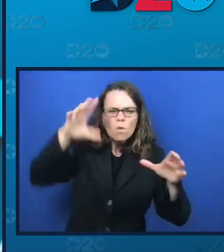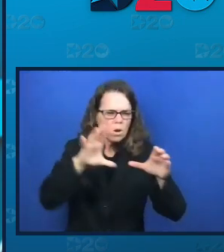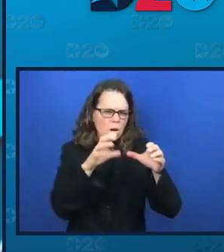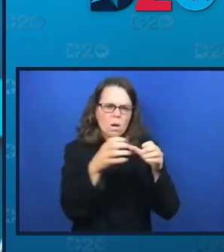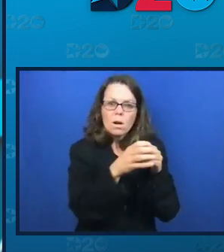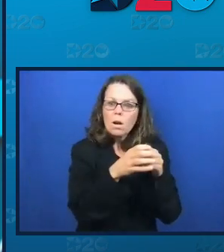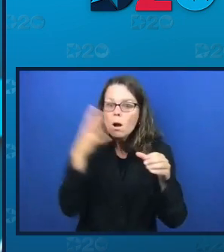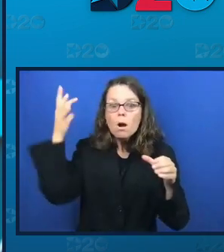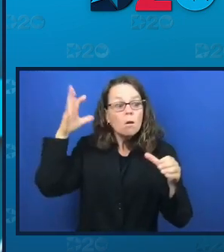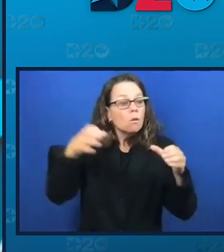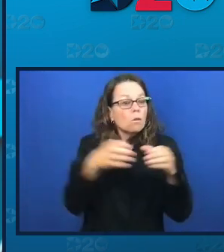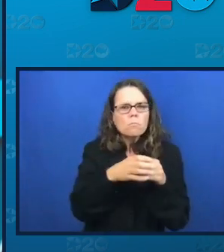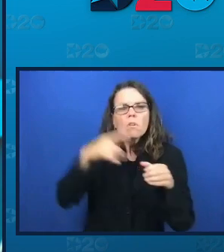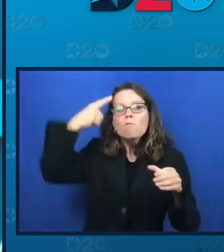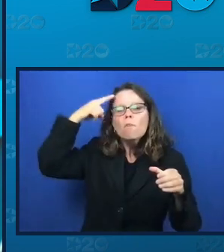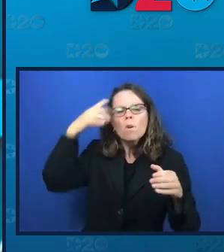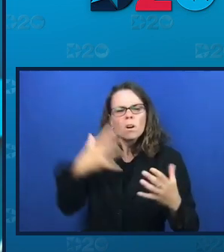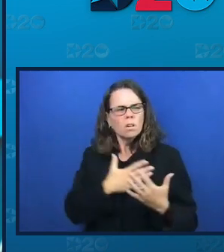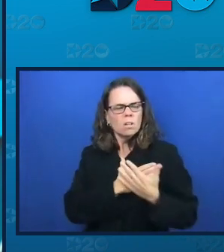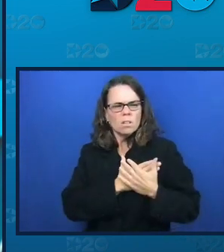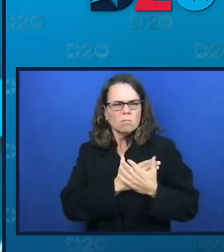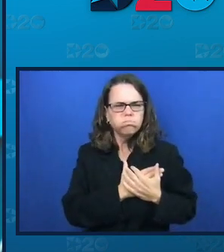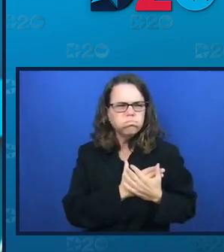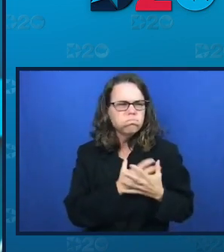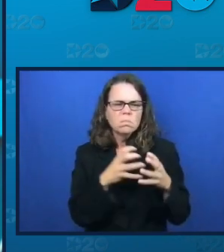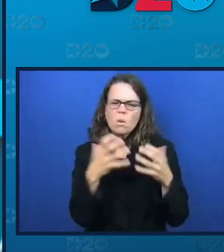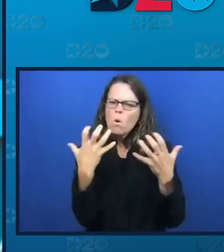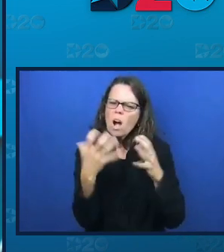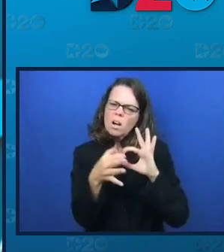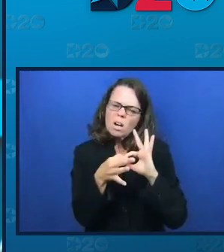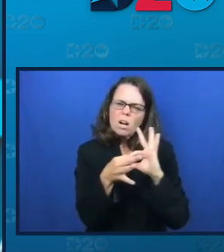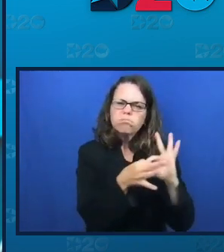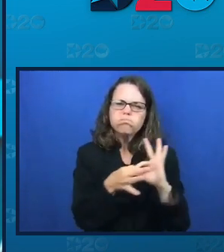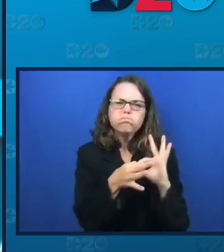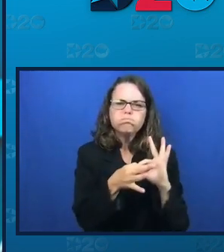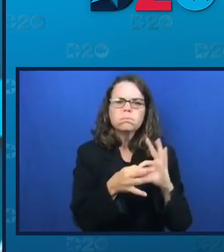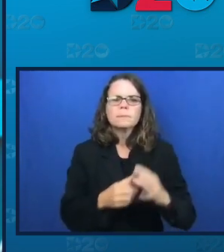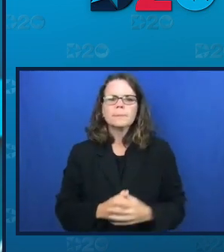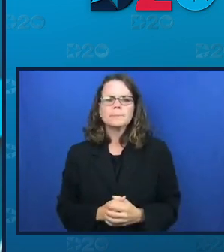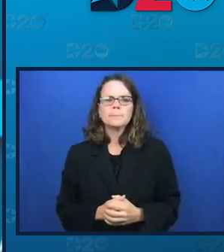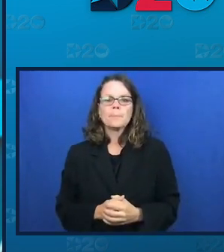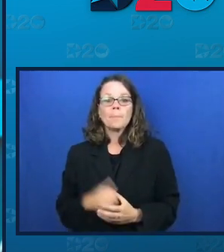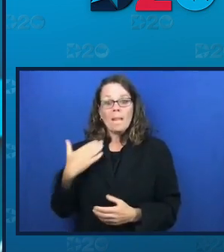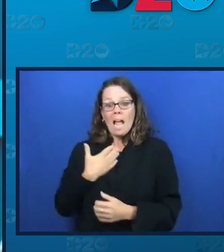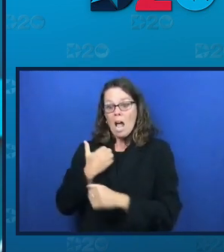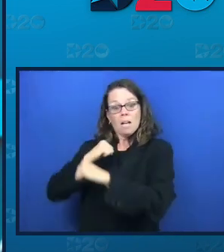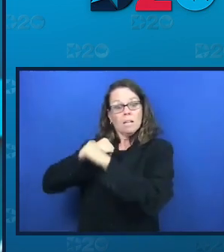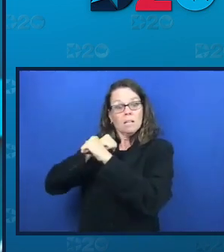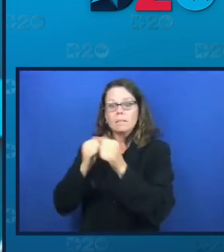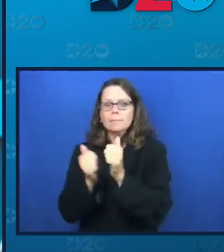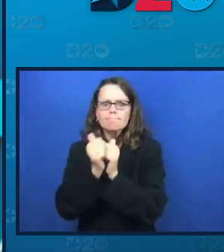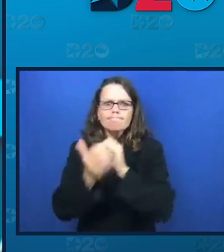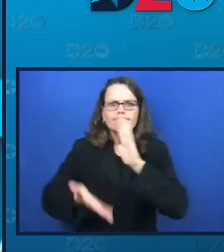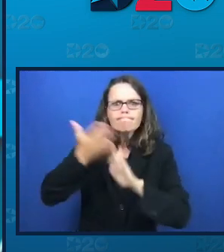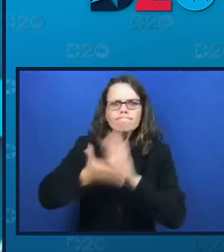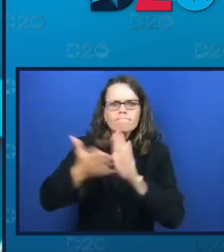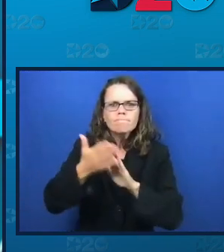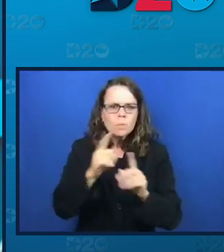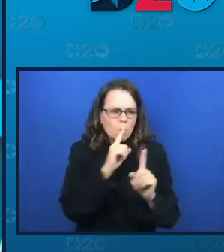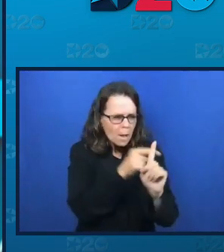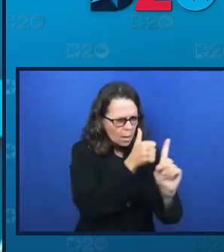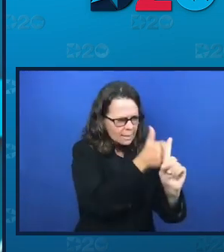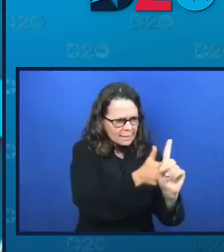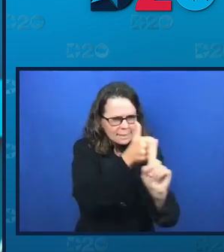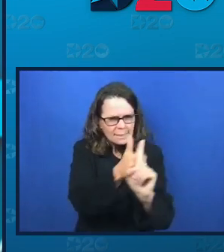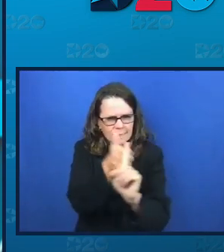campaign where no state, no precinct, no vote is taken for granted. That's how we build our movement. That's how we win